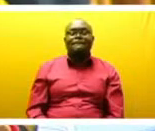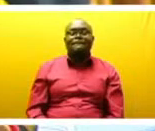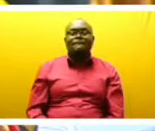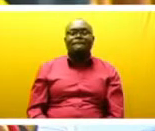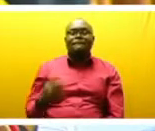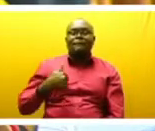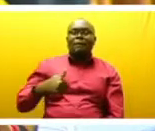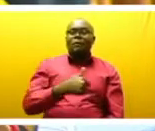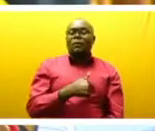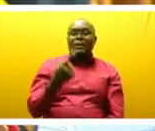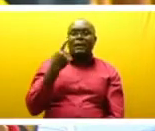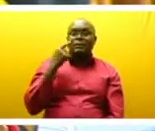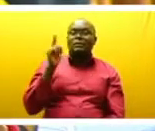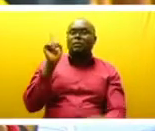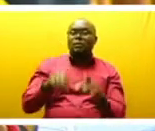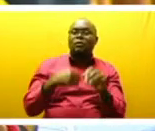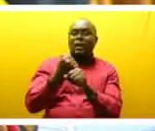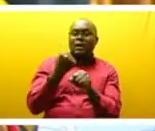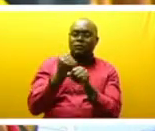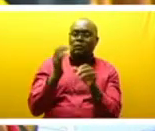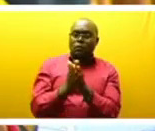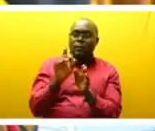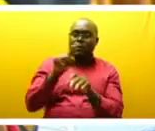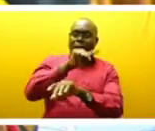We can see what we can do with 1 hour.